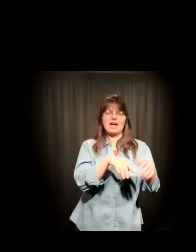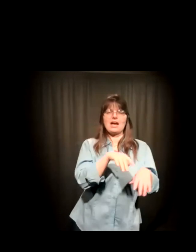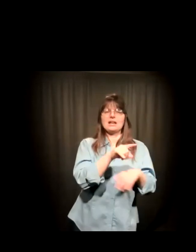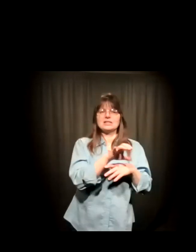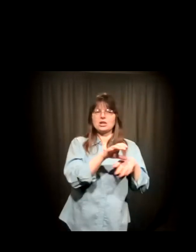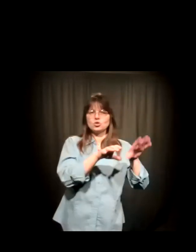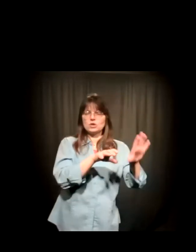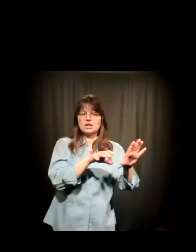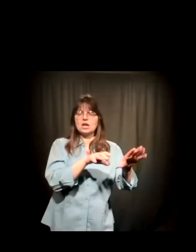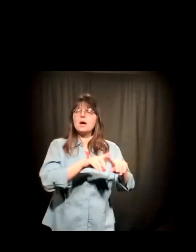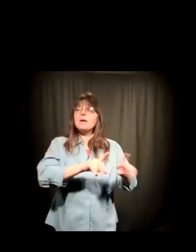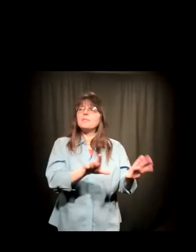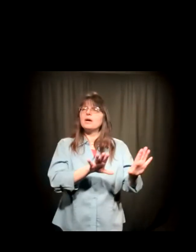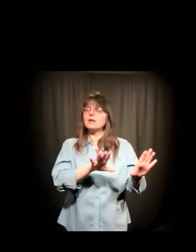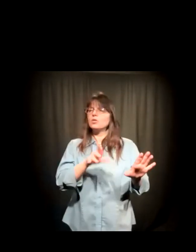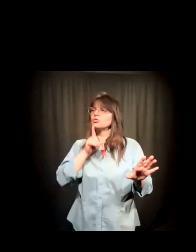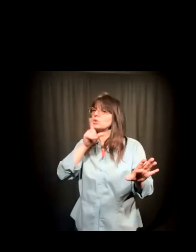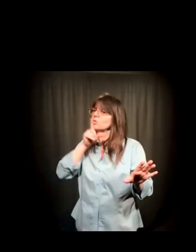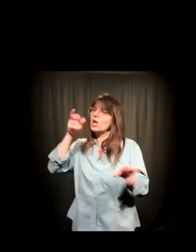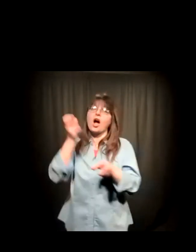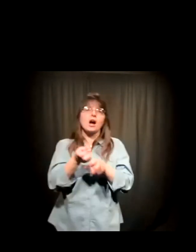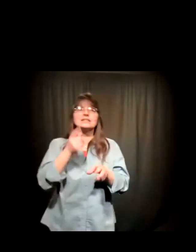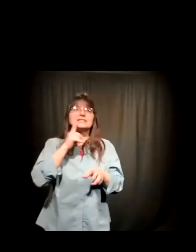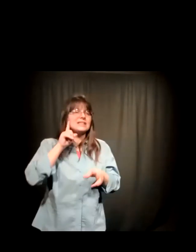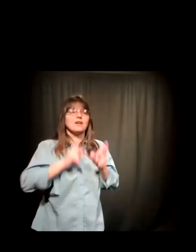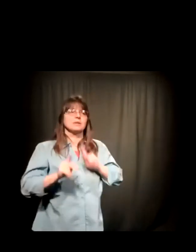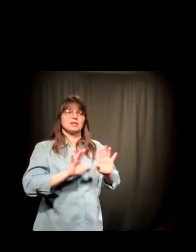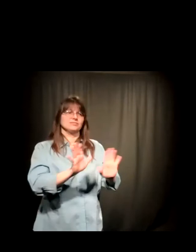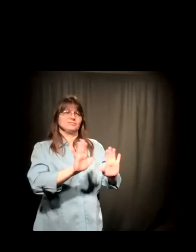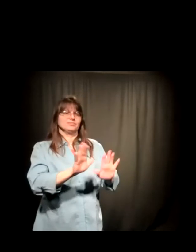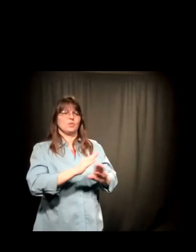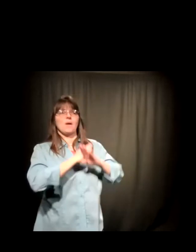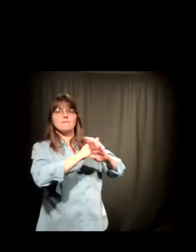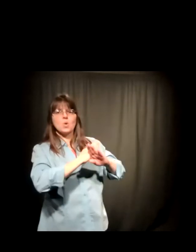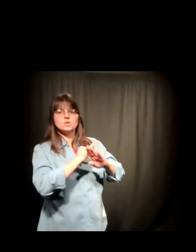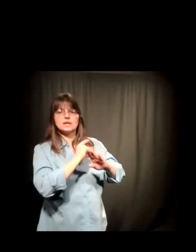It was really, really hard for deaf people, and it got in the way of other learning.